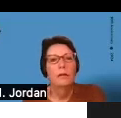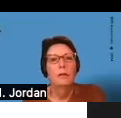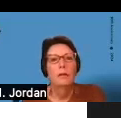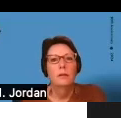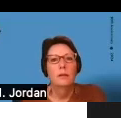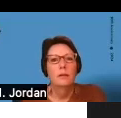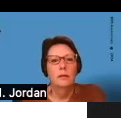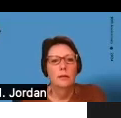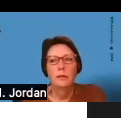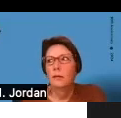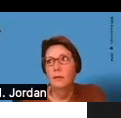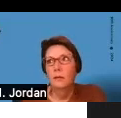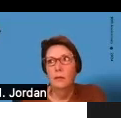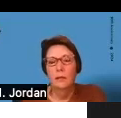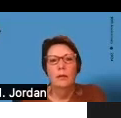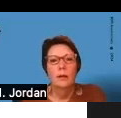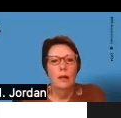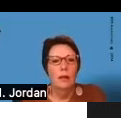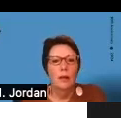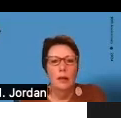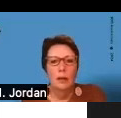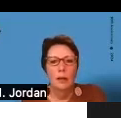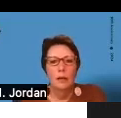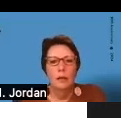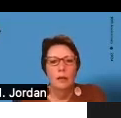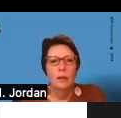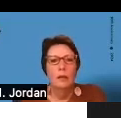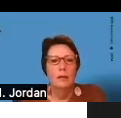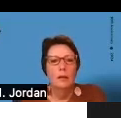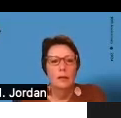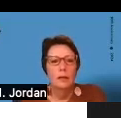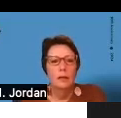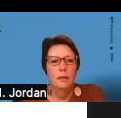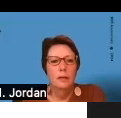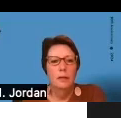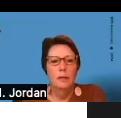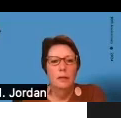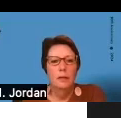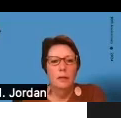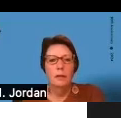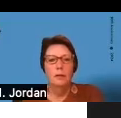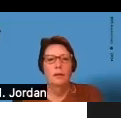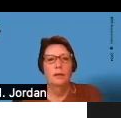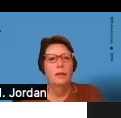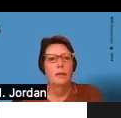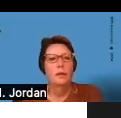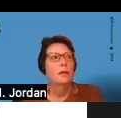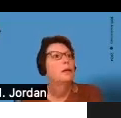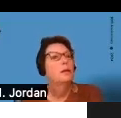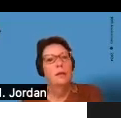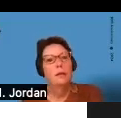away from time. So really thinking about the infrastructure too. So I will briefly mention we have a new division of prevention and